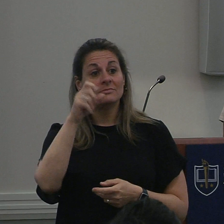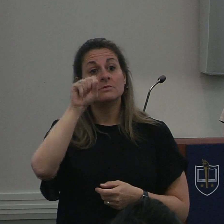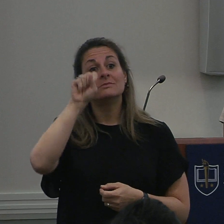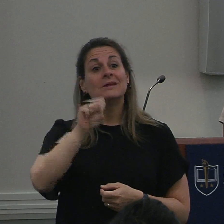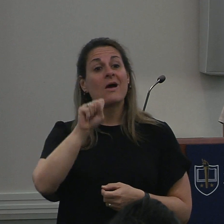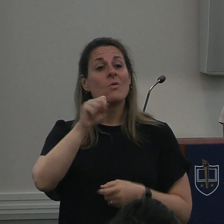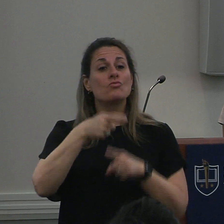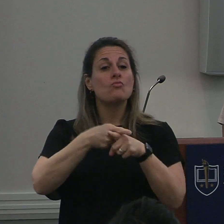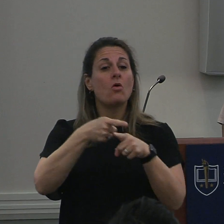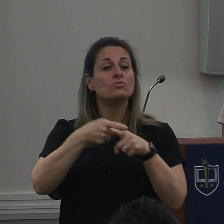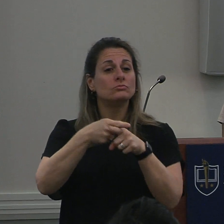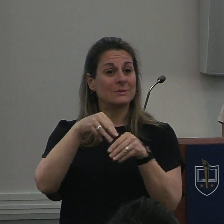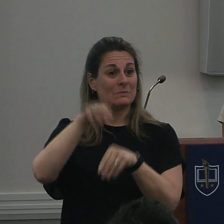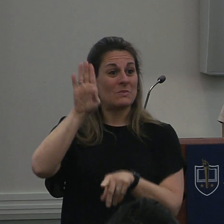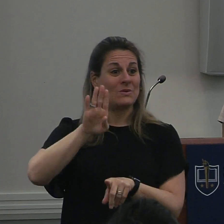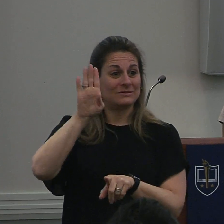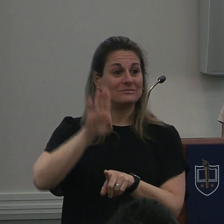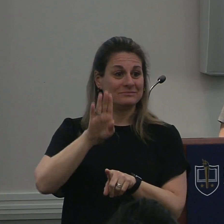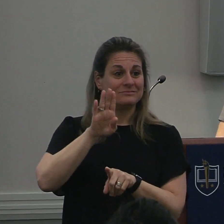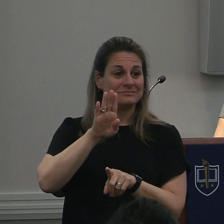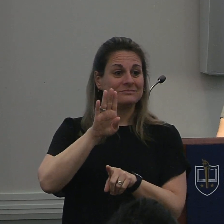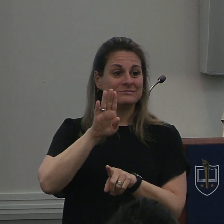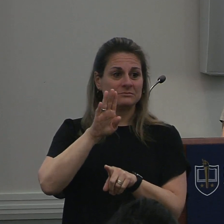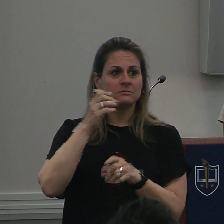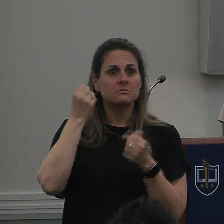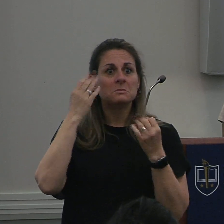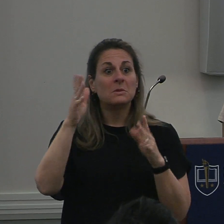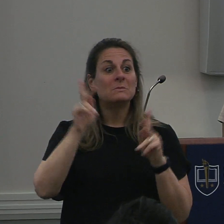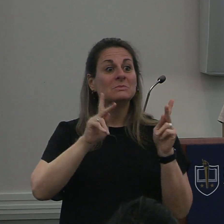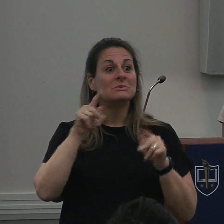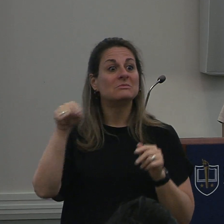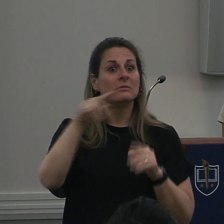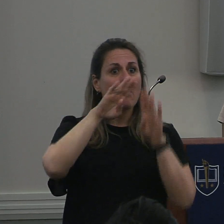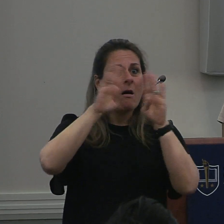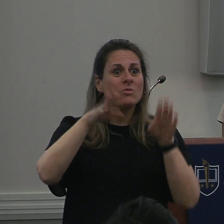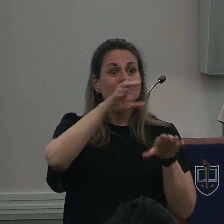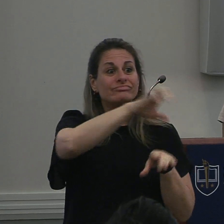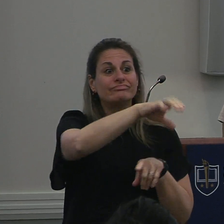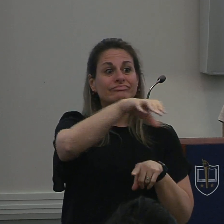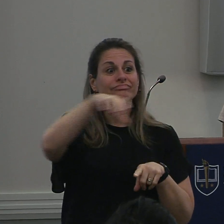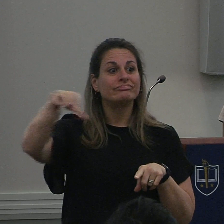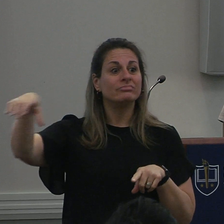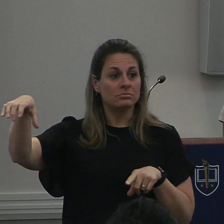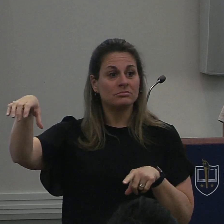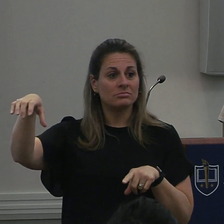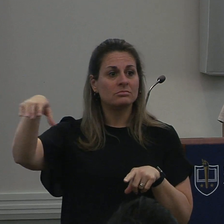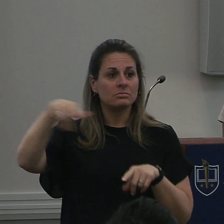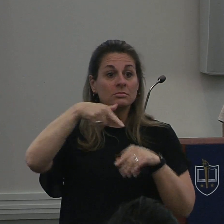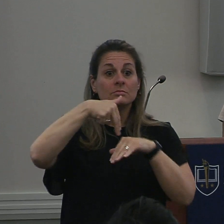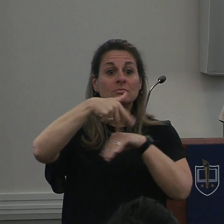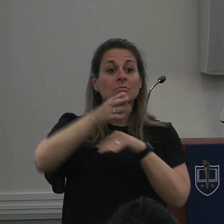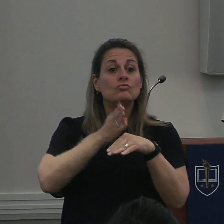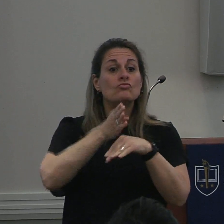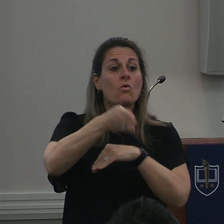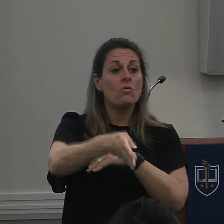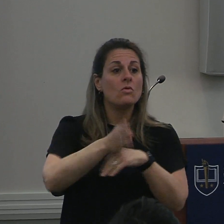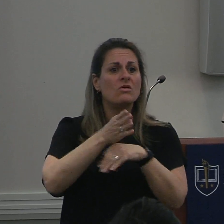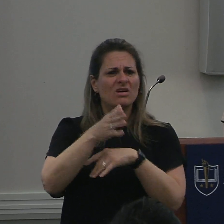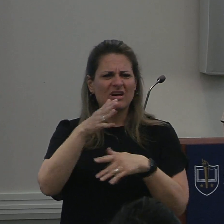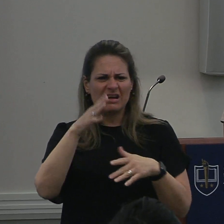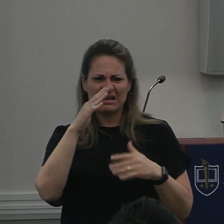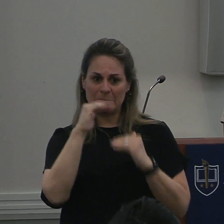of different property owners and the bumpiness of the sidewalk, the barriers that it creates when